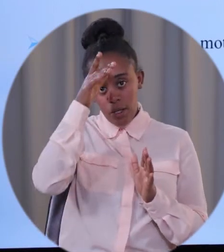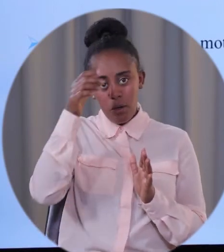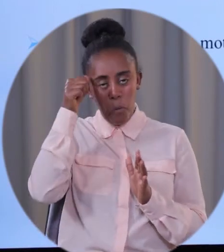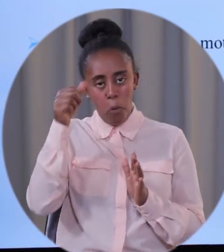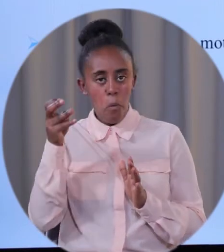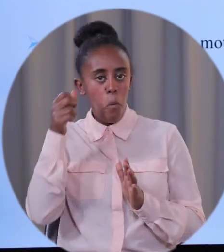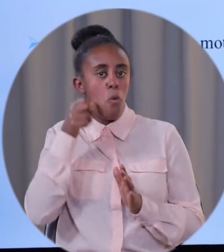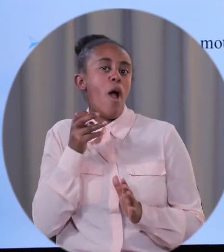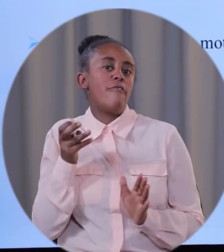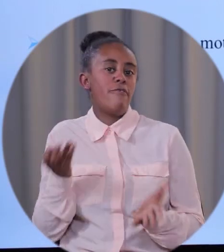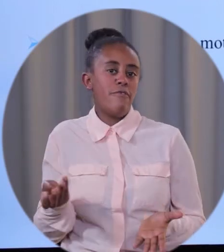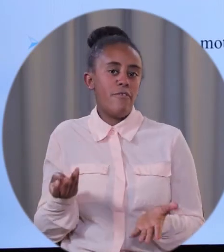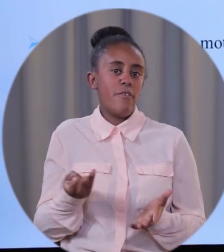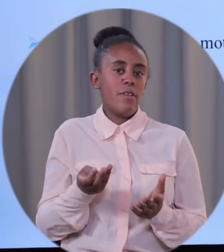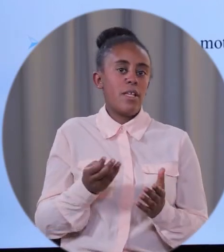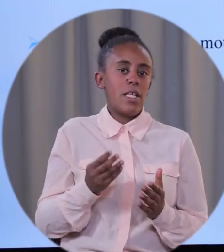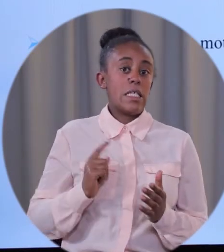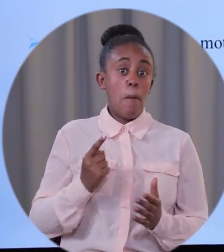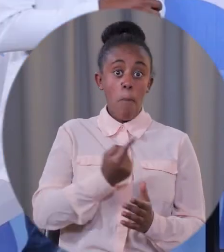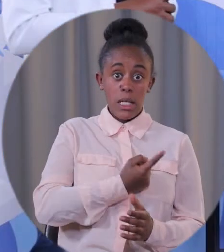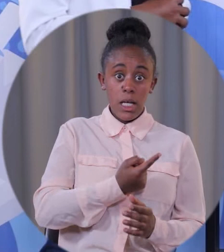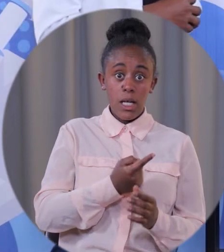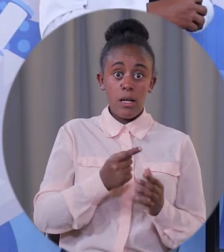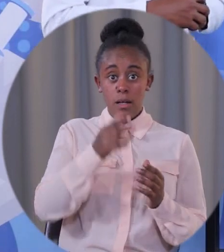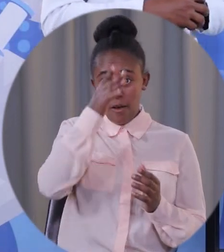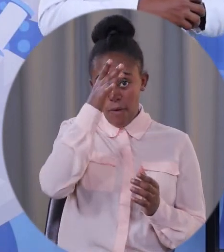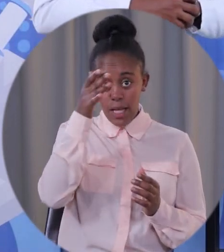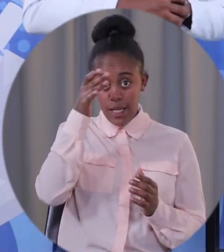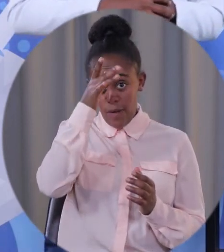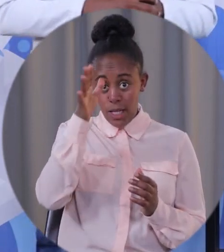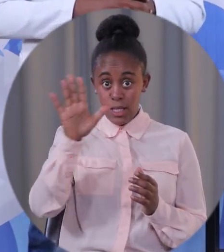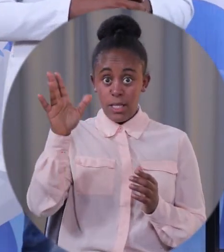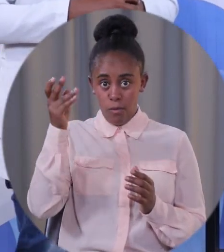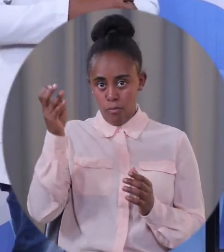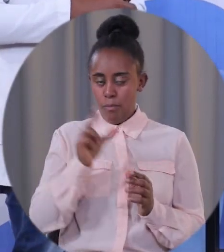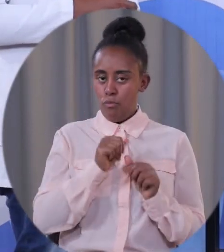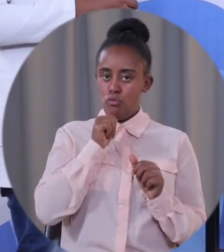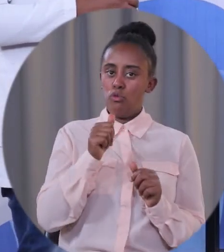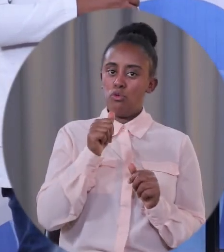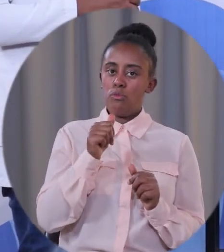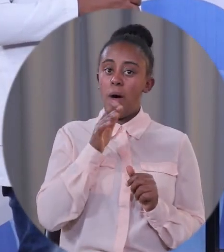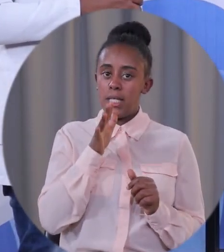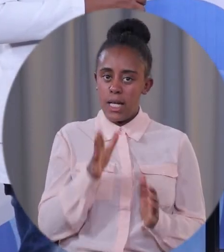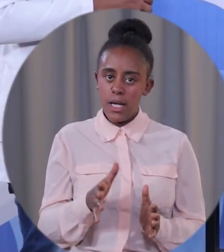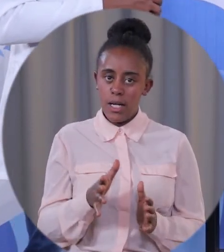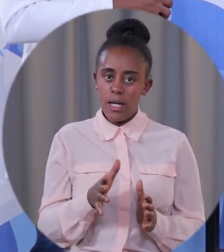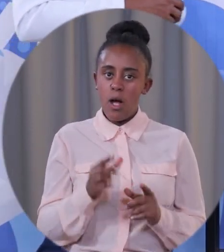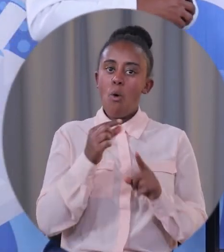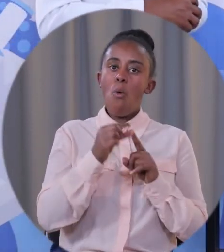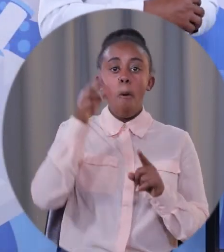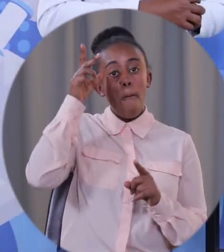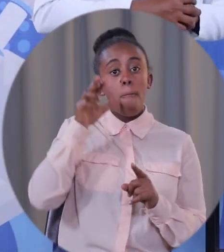wife. The word stepmother means your father's wife, but not your mother. The